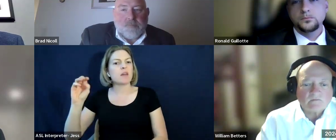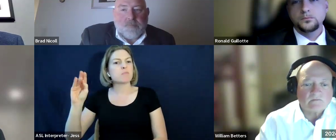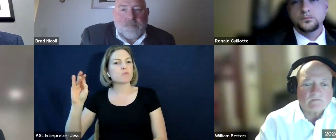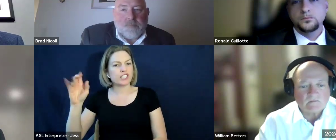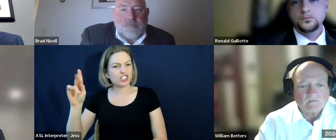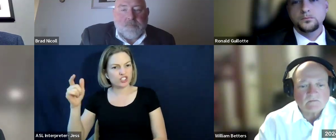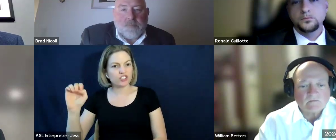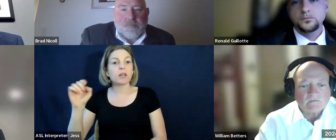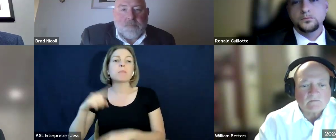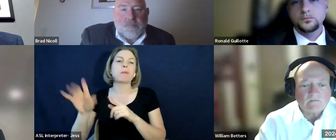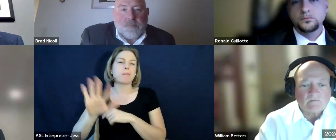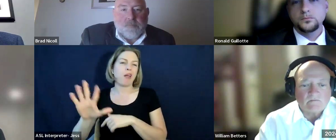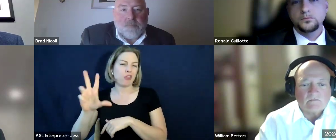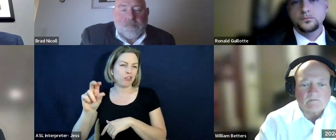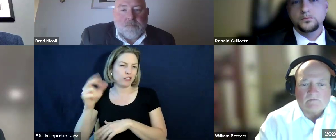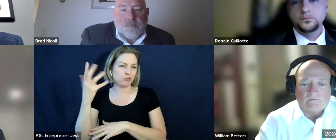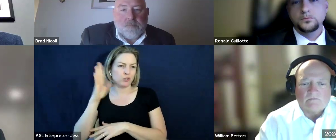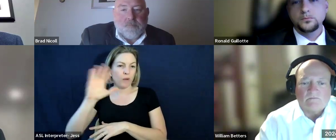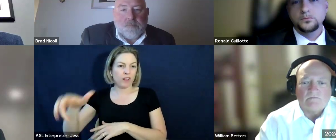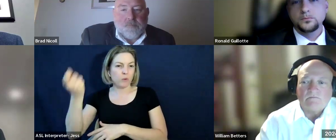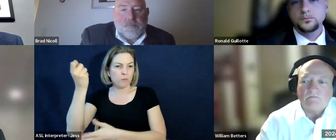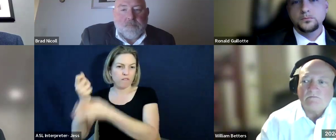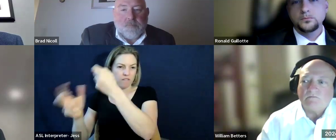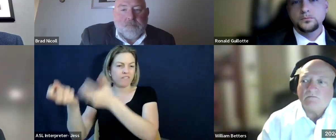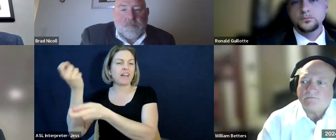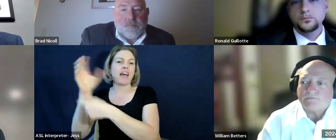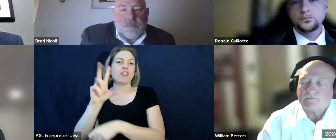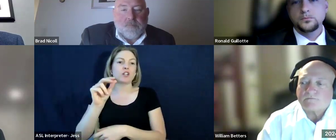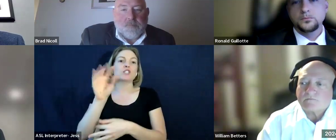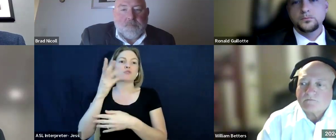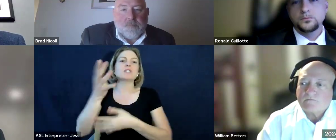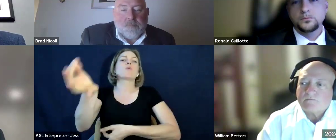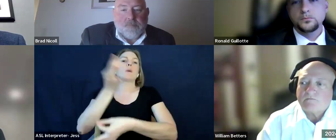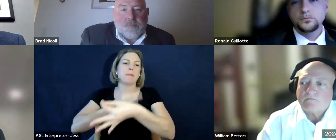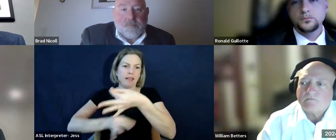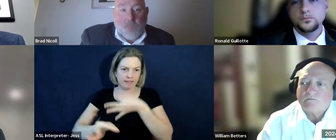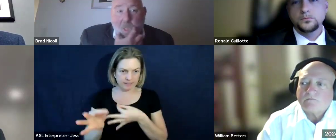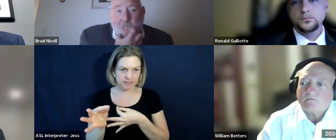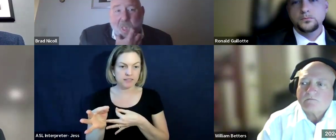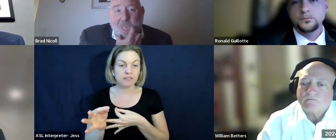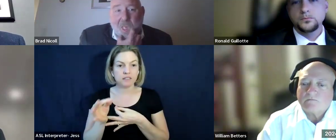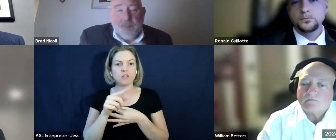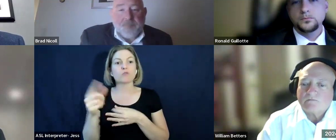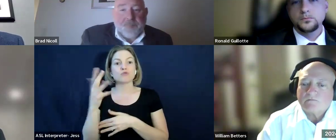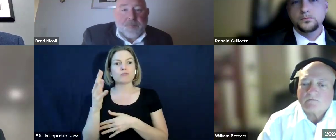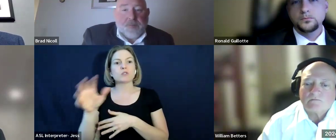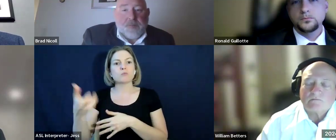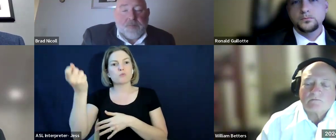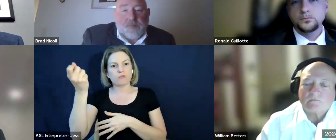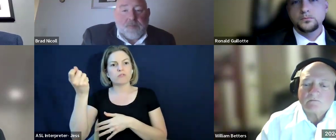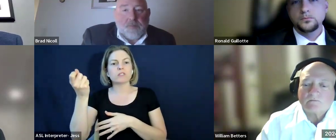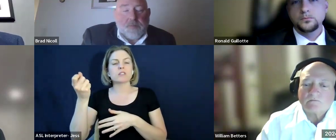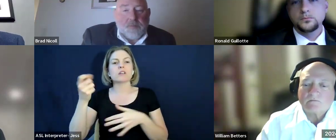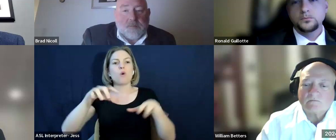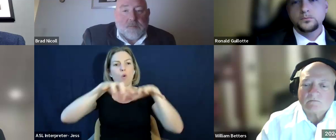there's 30 trees that are being removed and 30 trees that are being replaced. The trees are being removed are primarily over the tunnel, but we